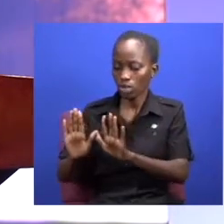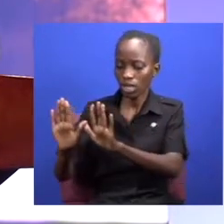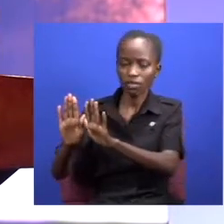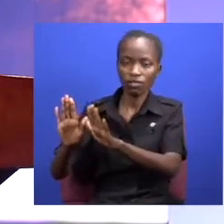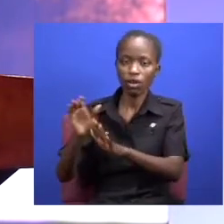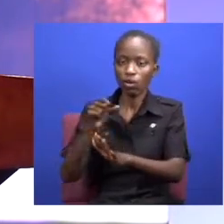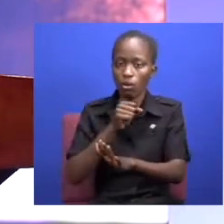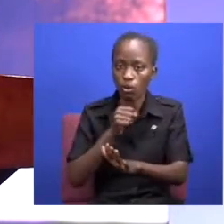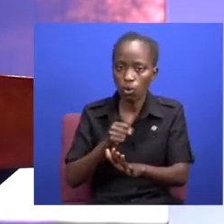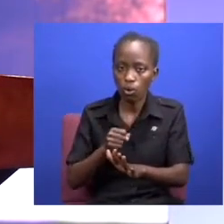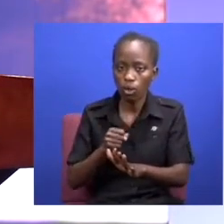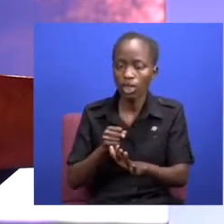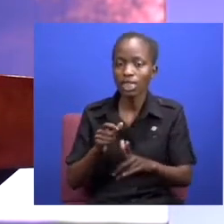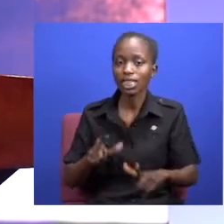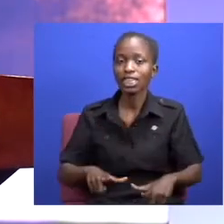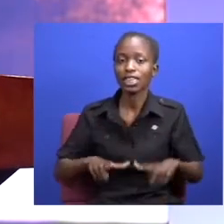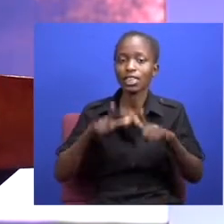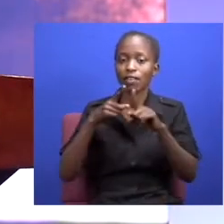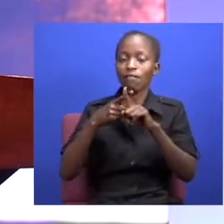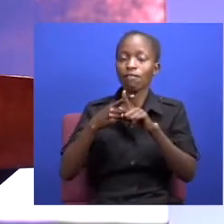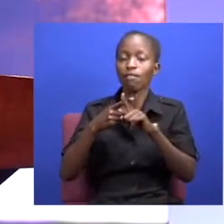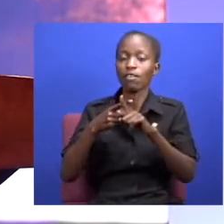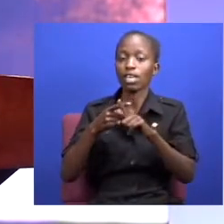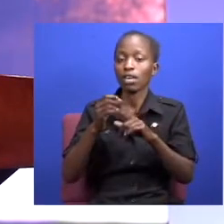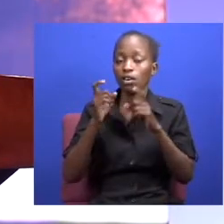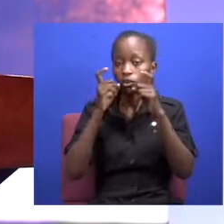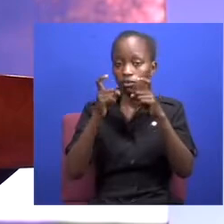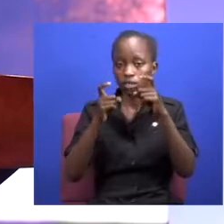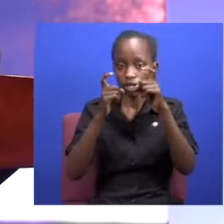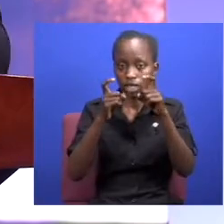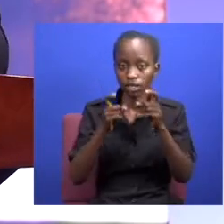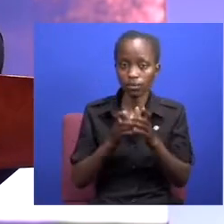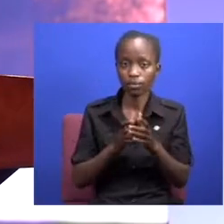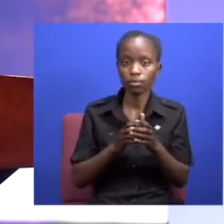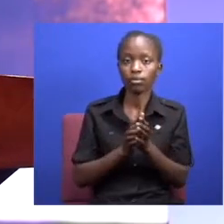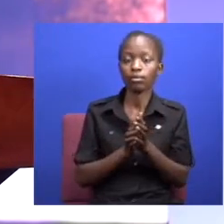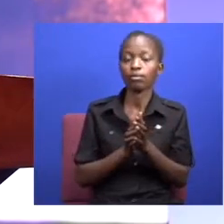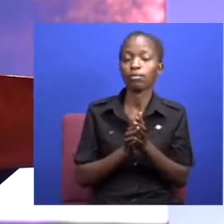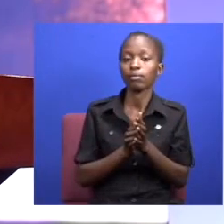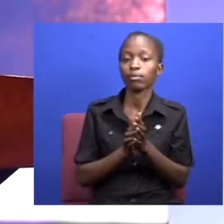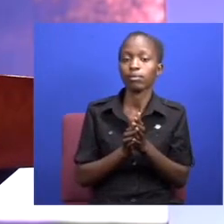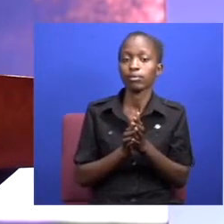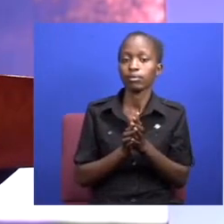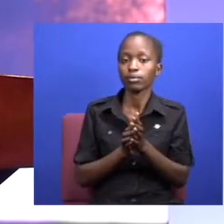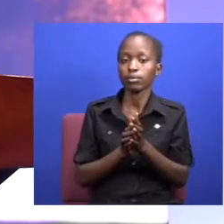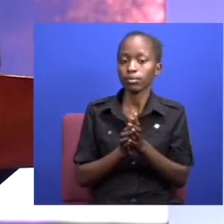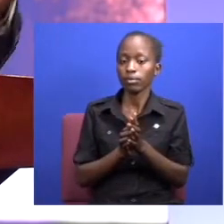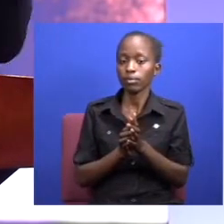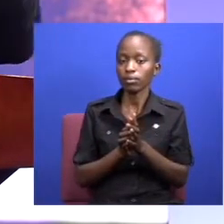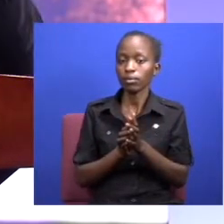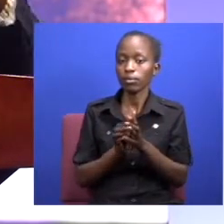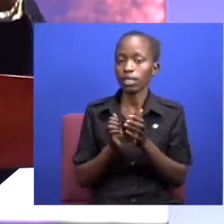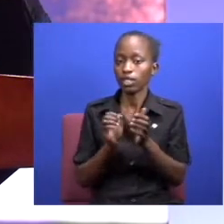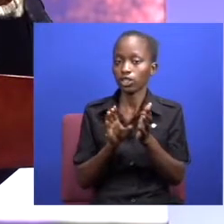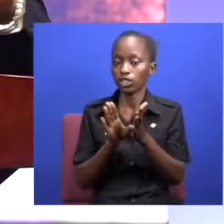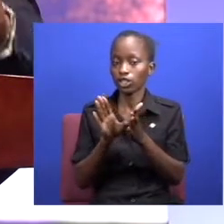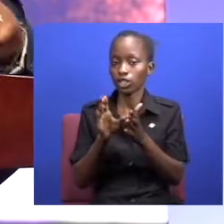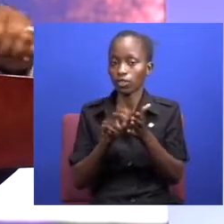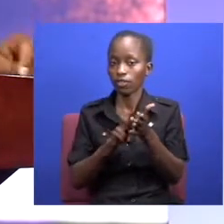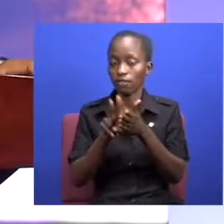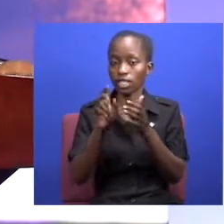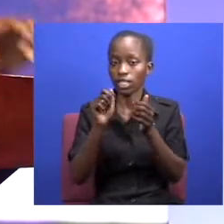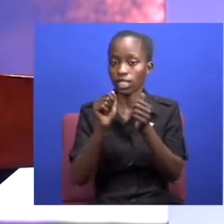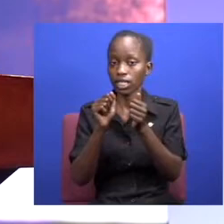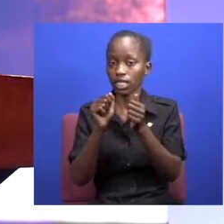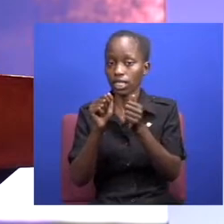or disassociated from sin. Now, 2 Timothy chapter 3, verse 16 identifies four